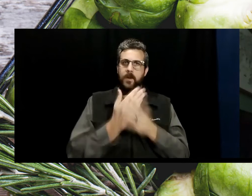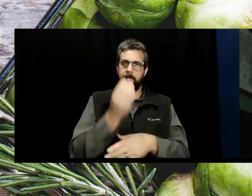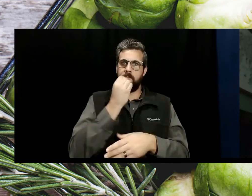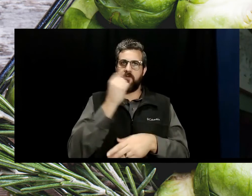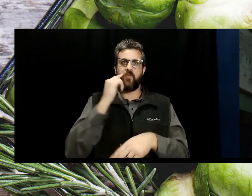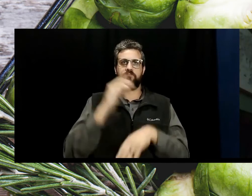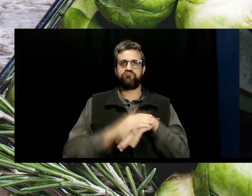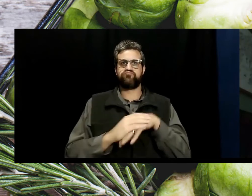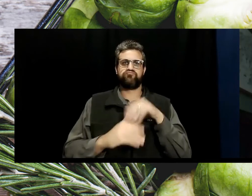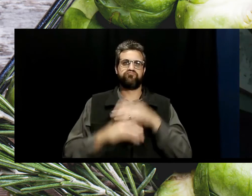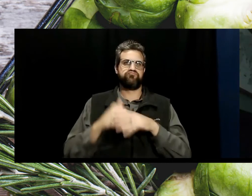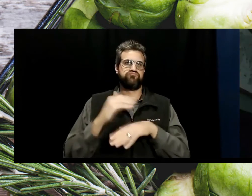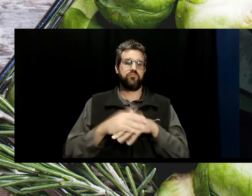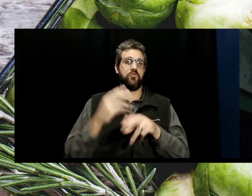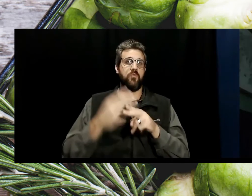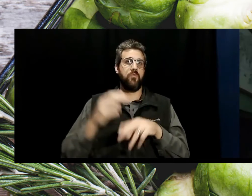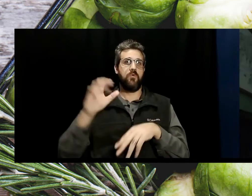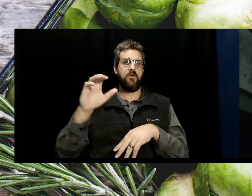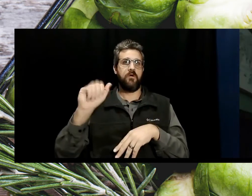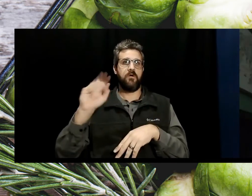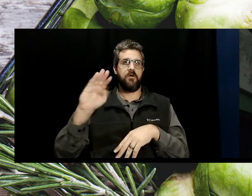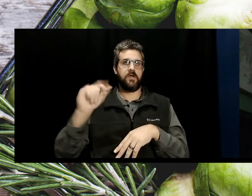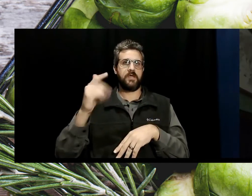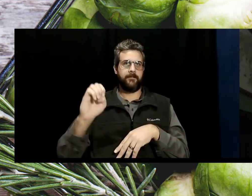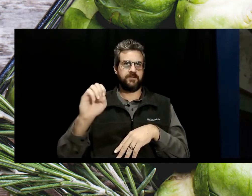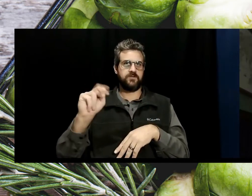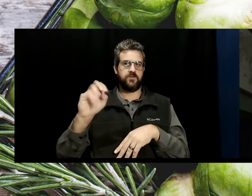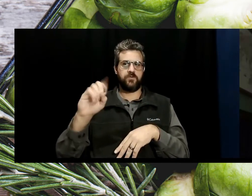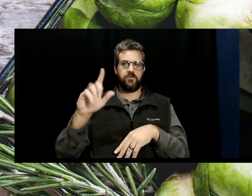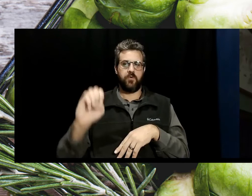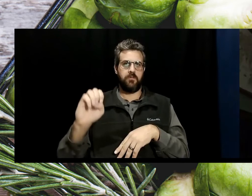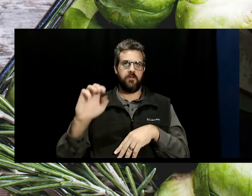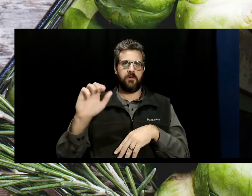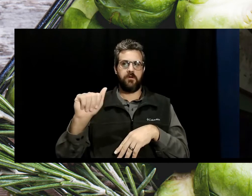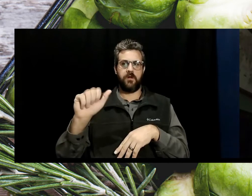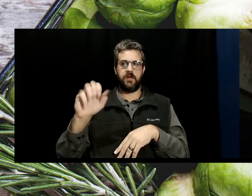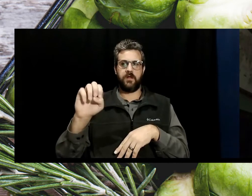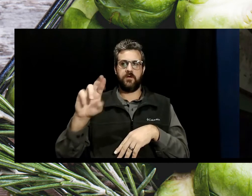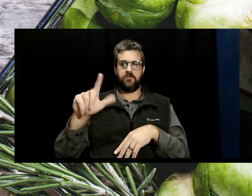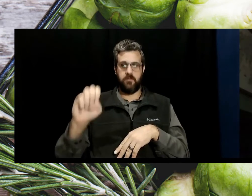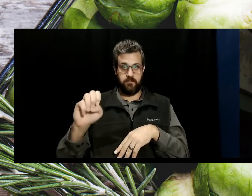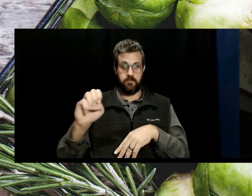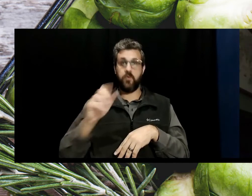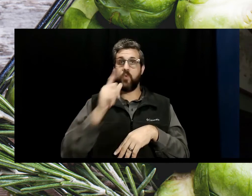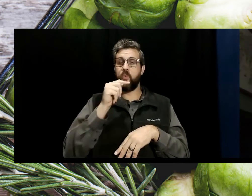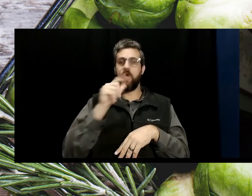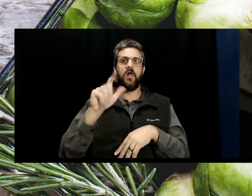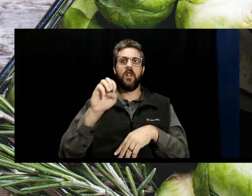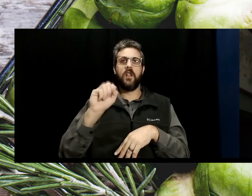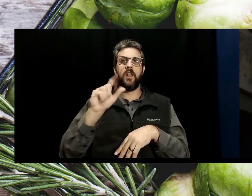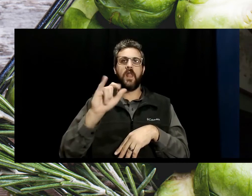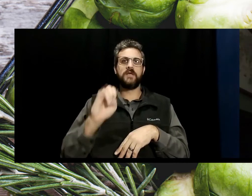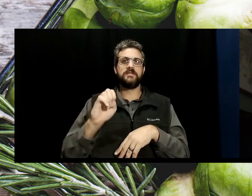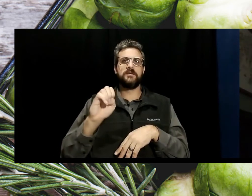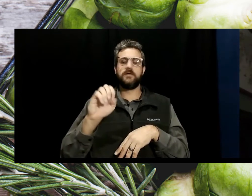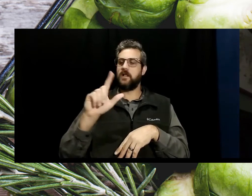cabbage noodle casserole, which I have had and is also very good. And that's going to be done by Leslie Workman, our FCS agent in